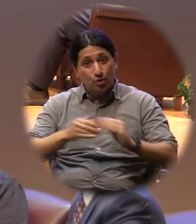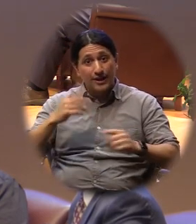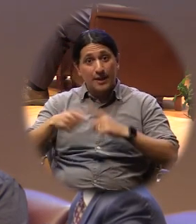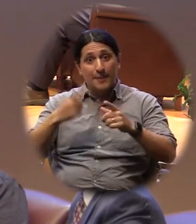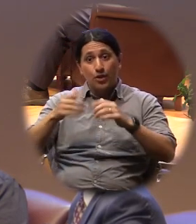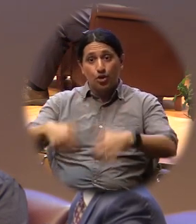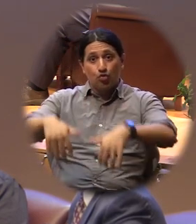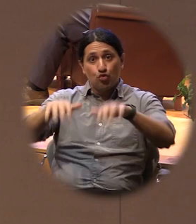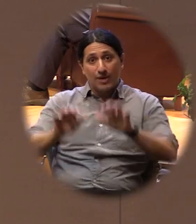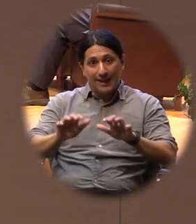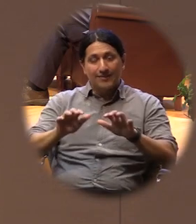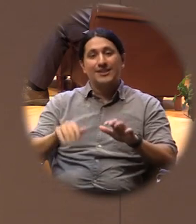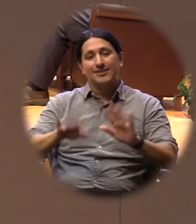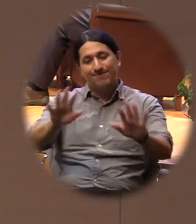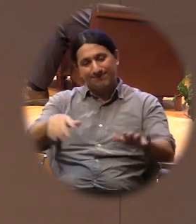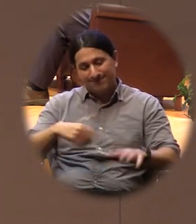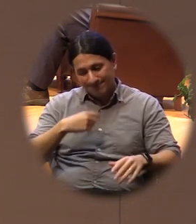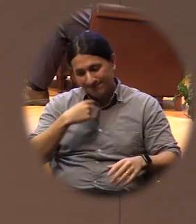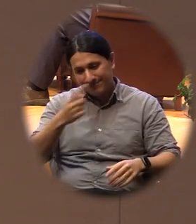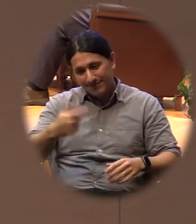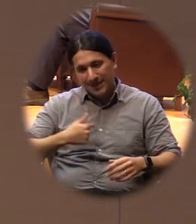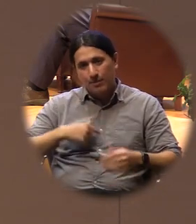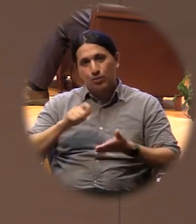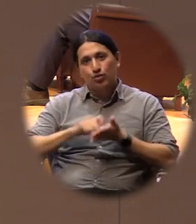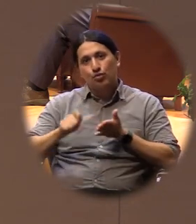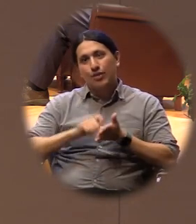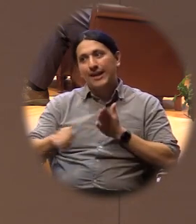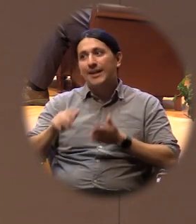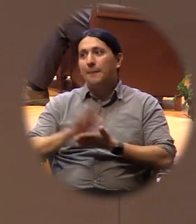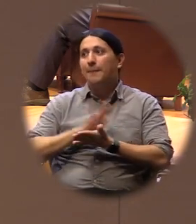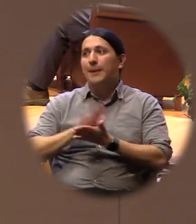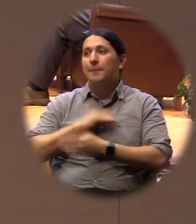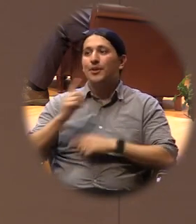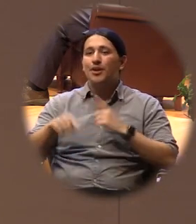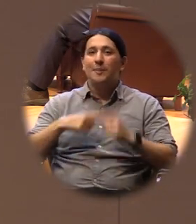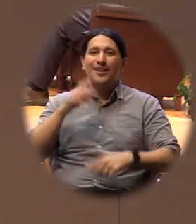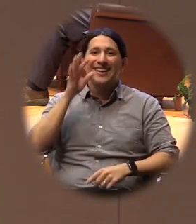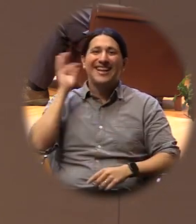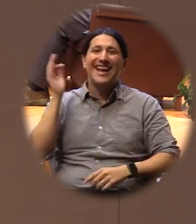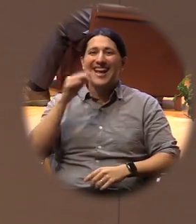to preface this, I'm writing an essay called Cat Lady about me and my cat.